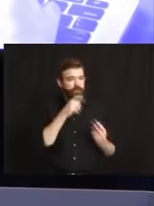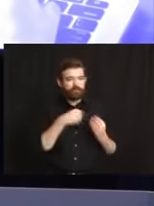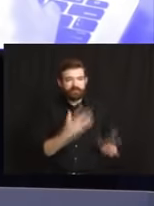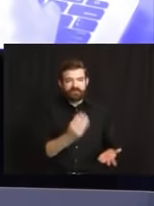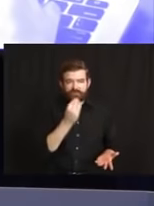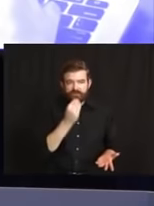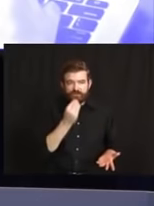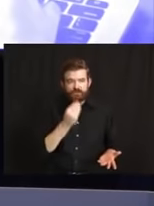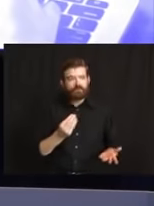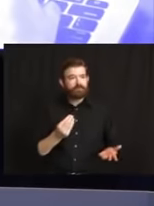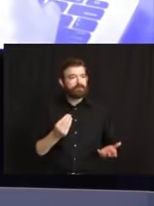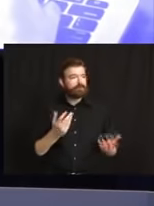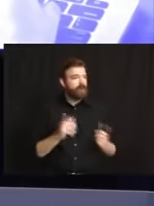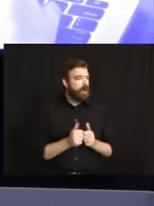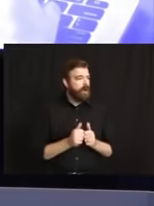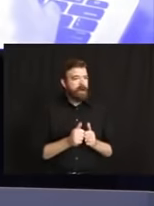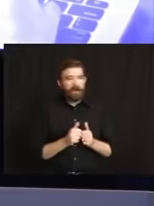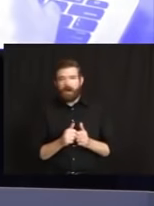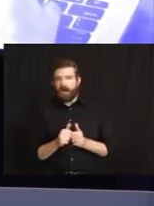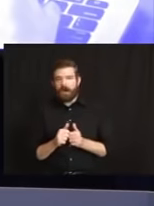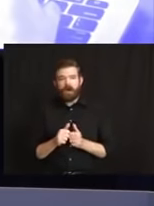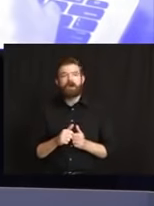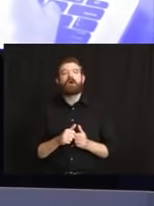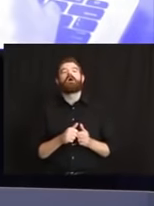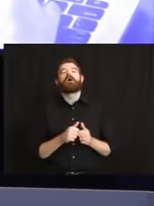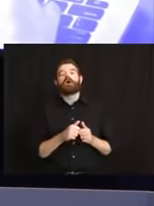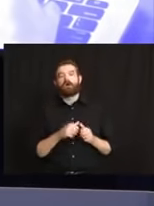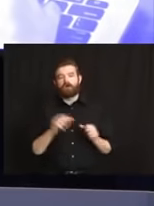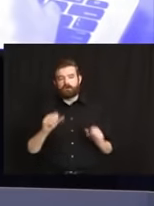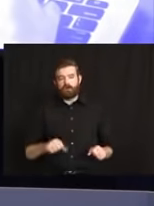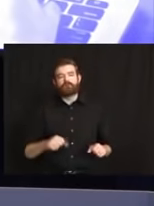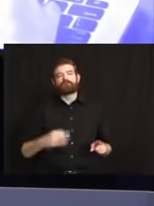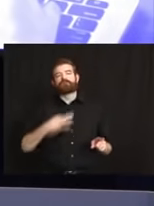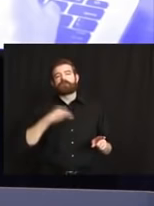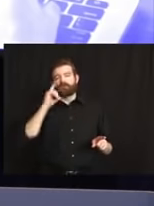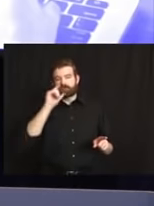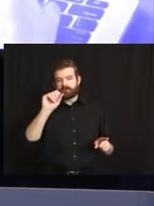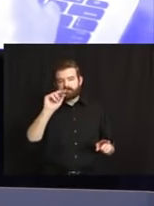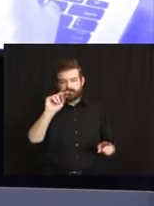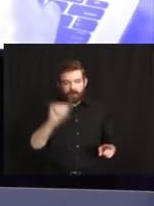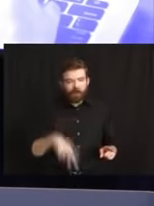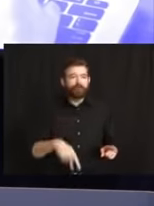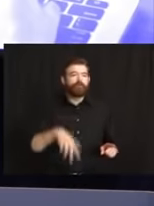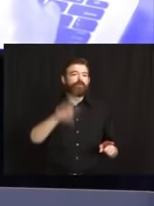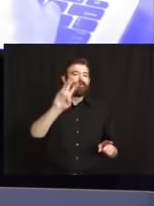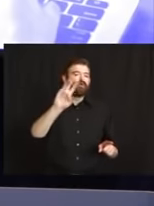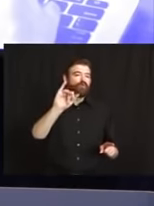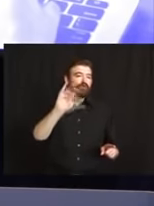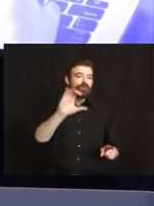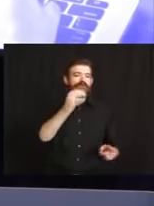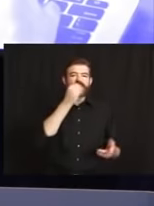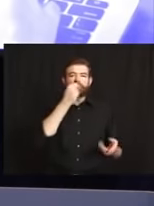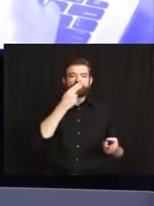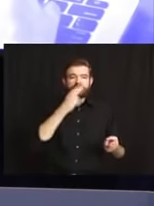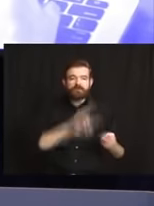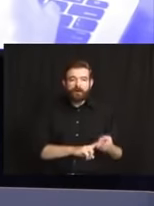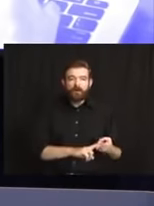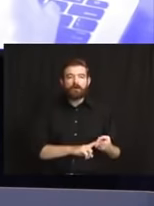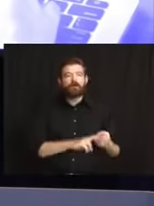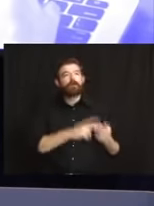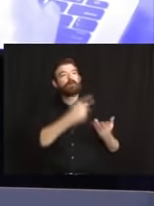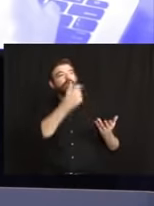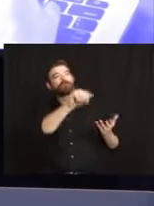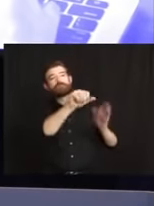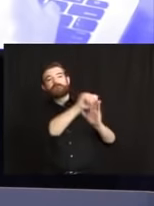get SNAP or WIC, that any available funds that the state has will come your